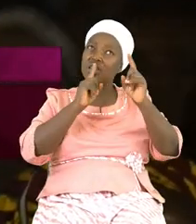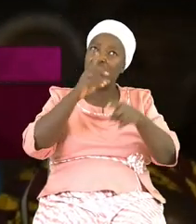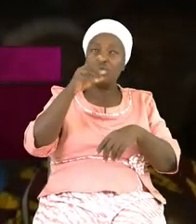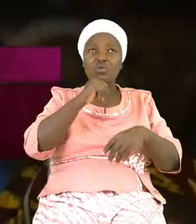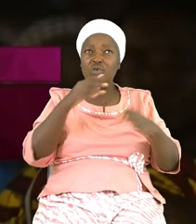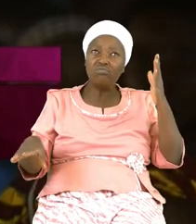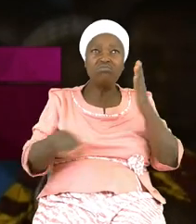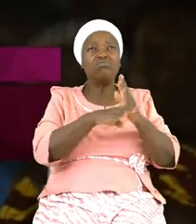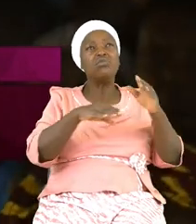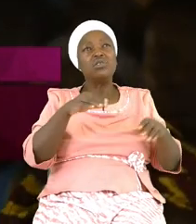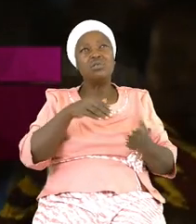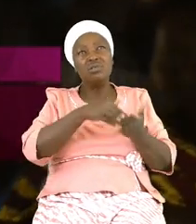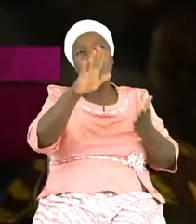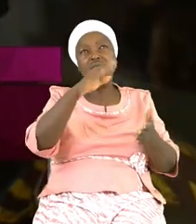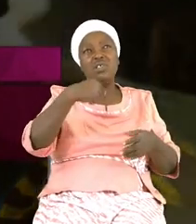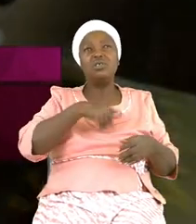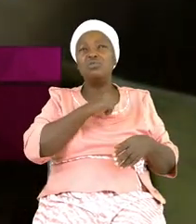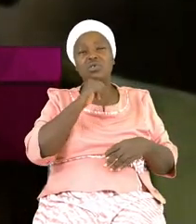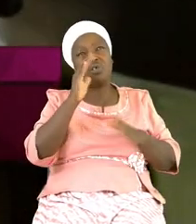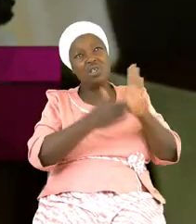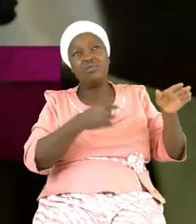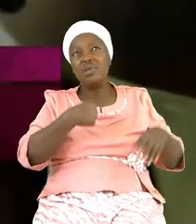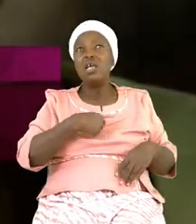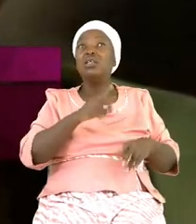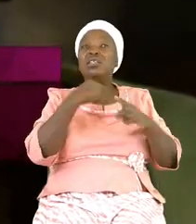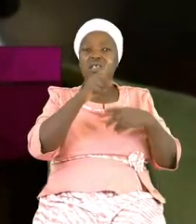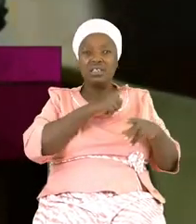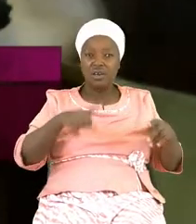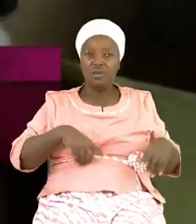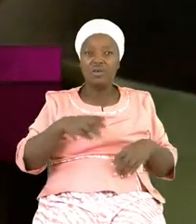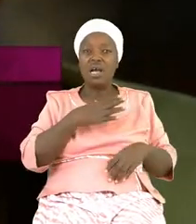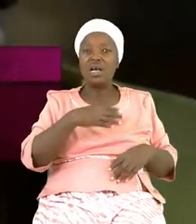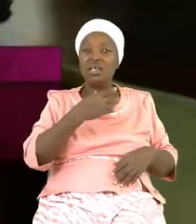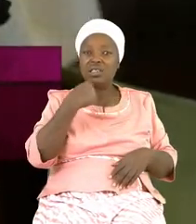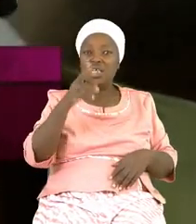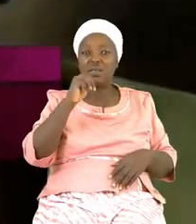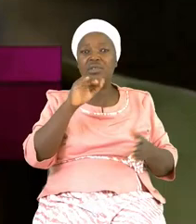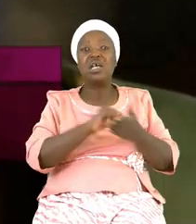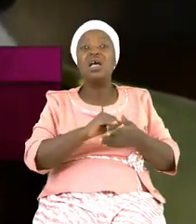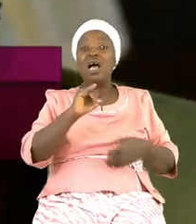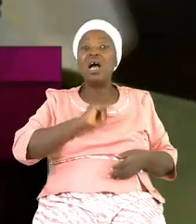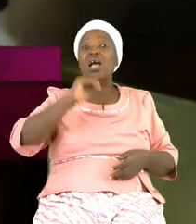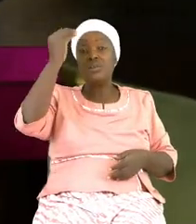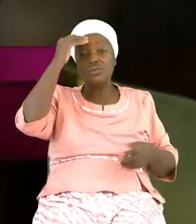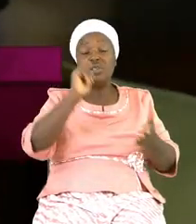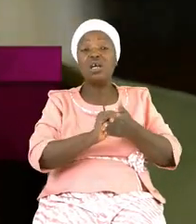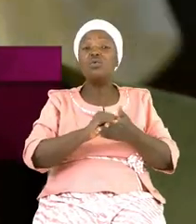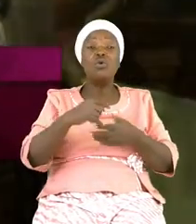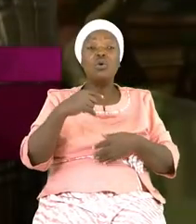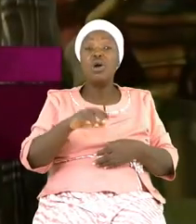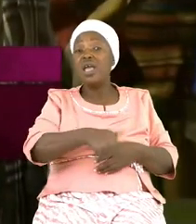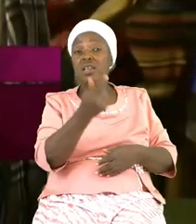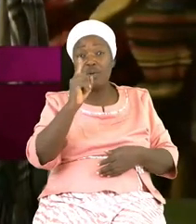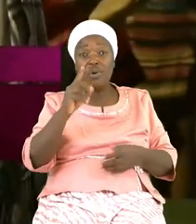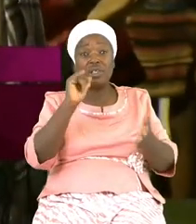you will not reject me. Tell the Lord, tell him, I know that whosoever shall call on the name